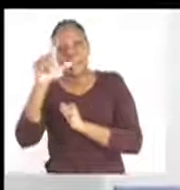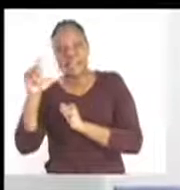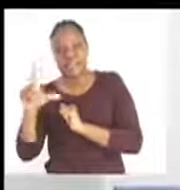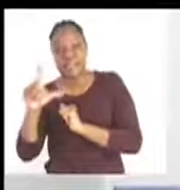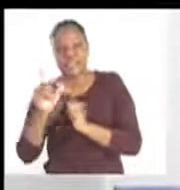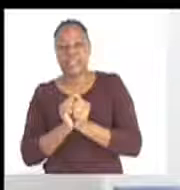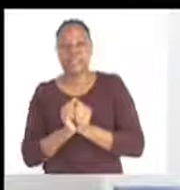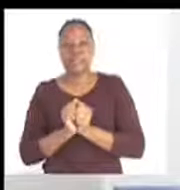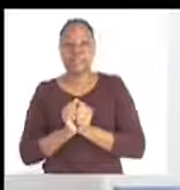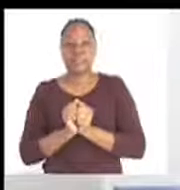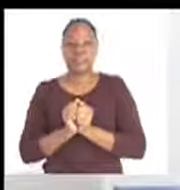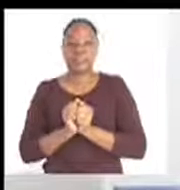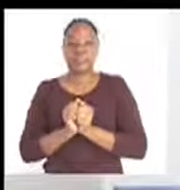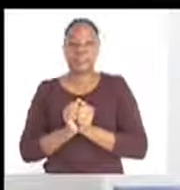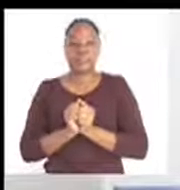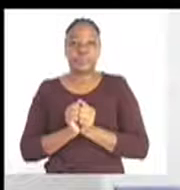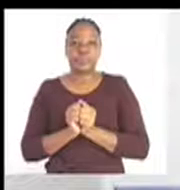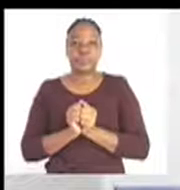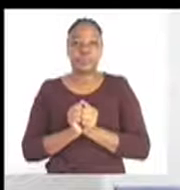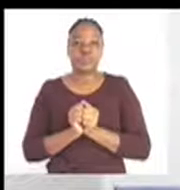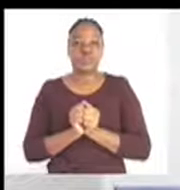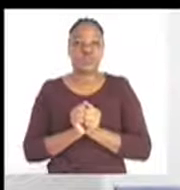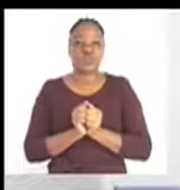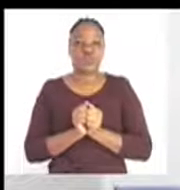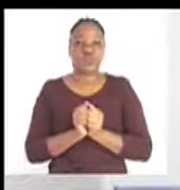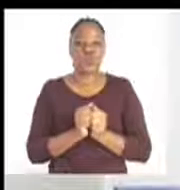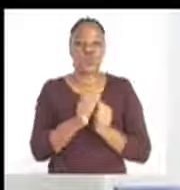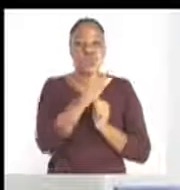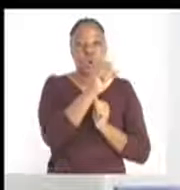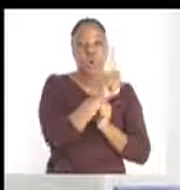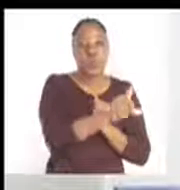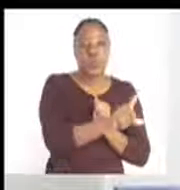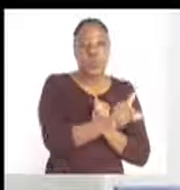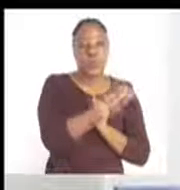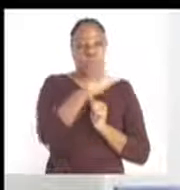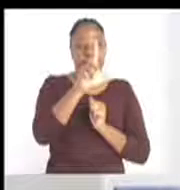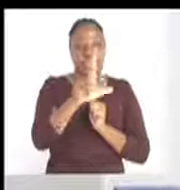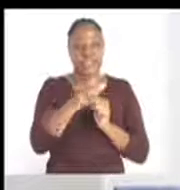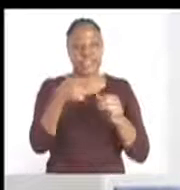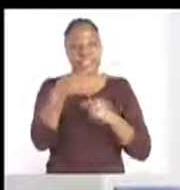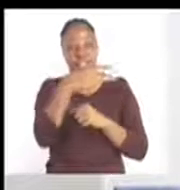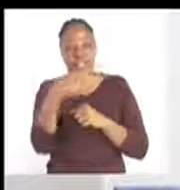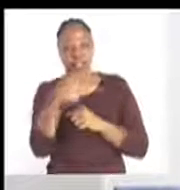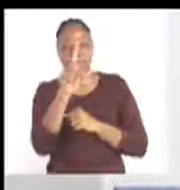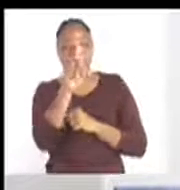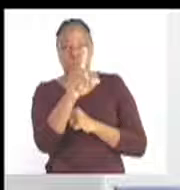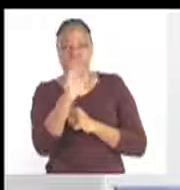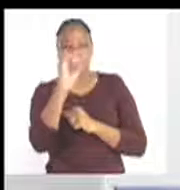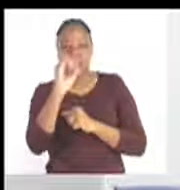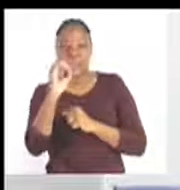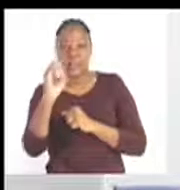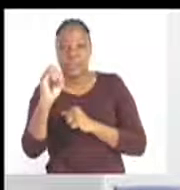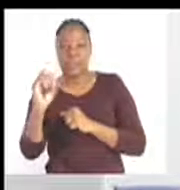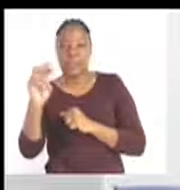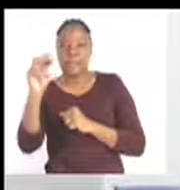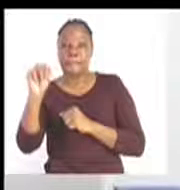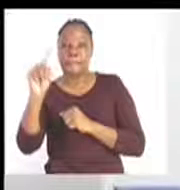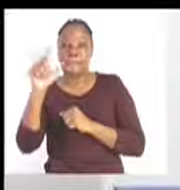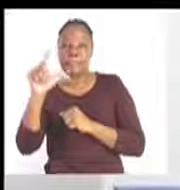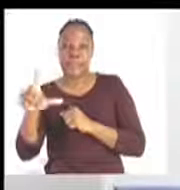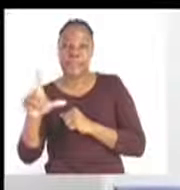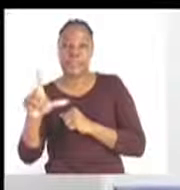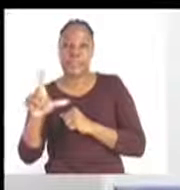our note says that 1 liter is equal to 1,000 milliliters. Here, we